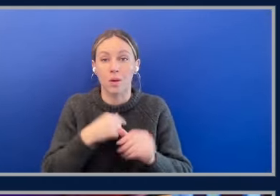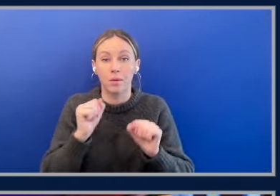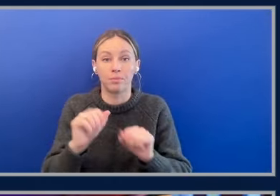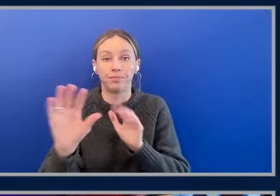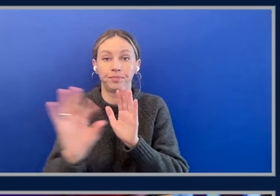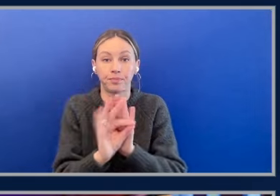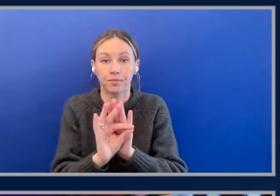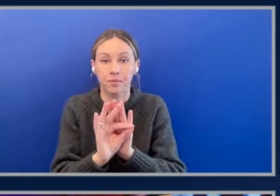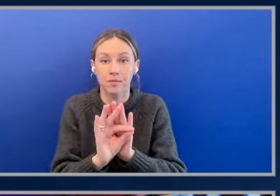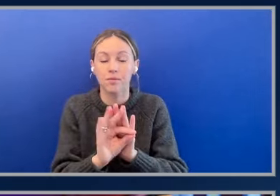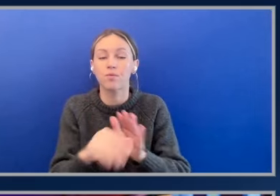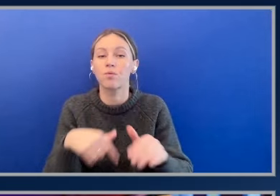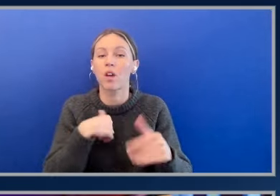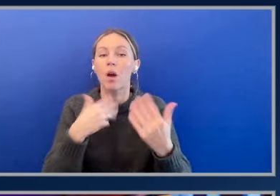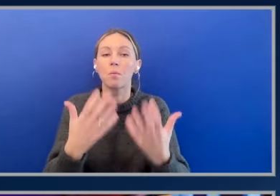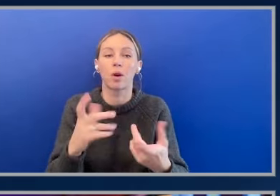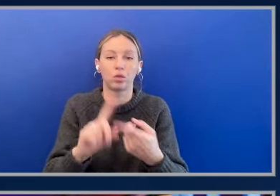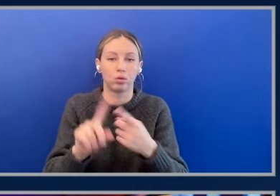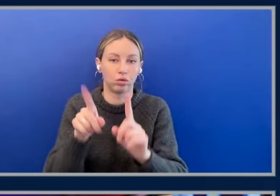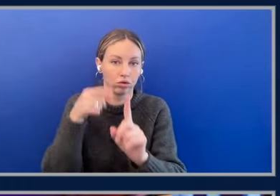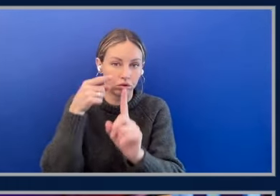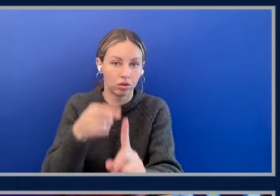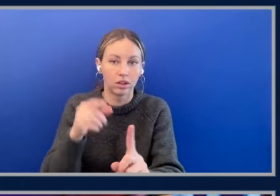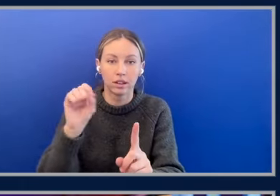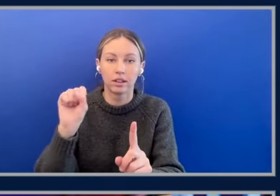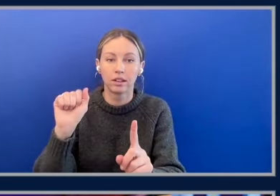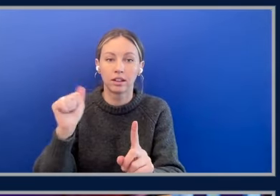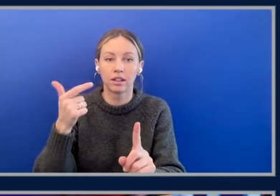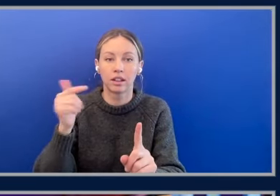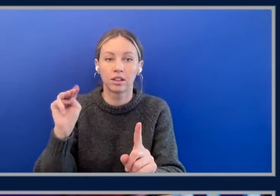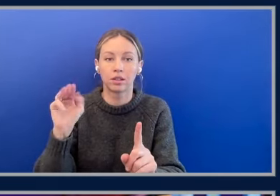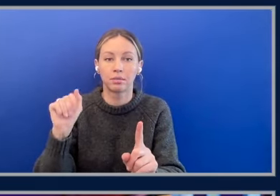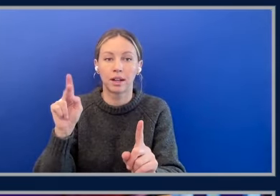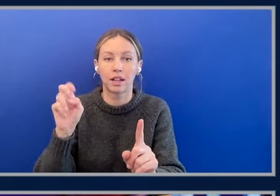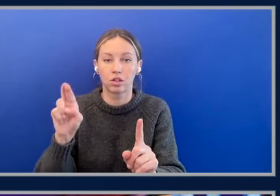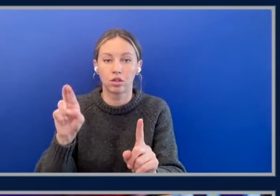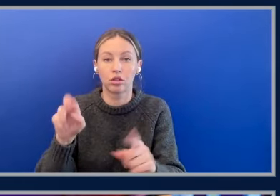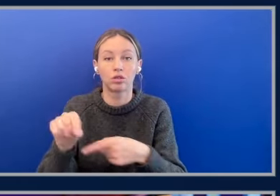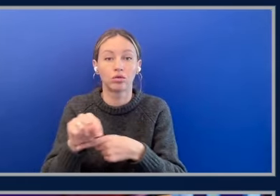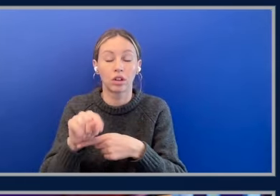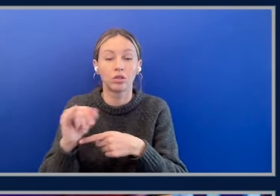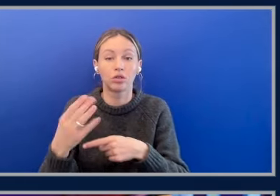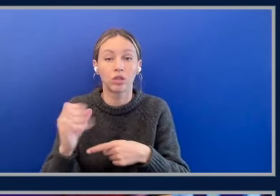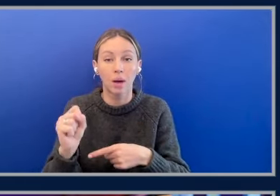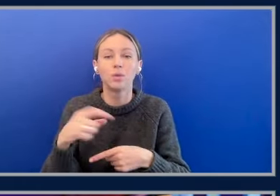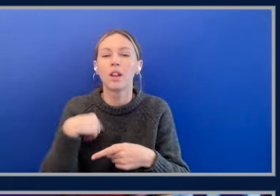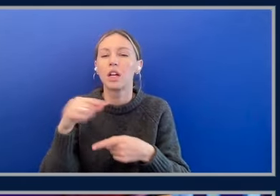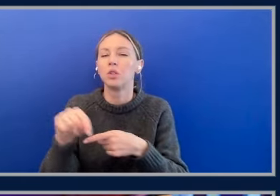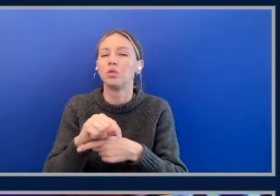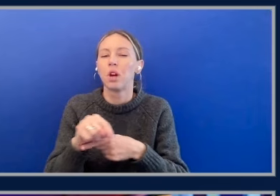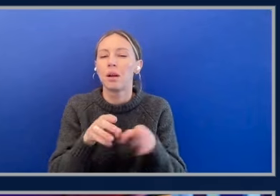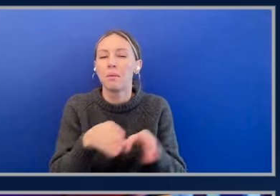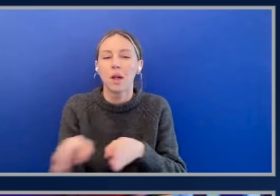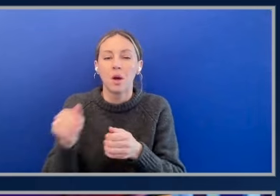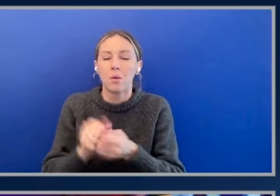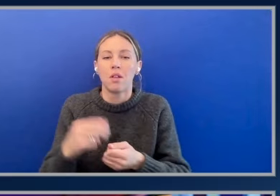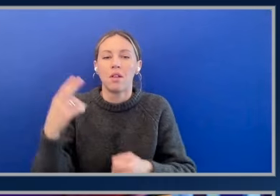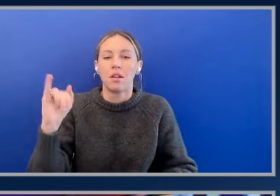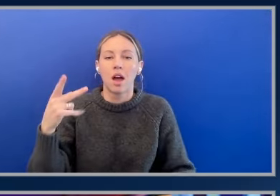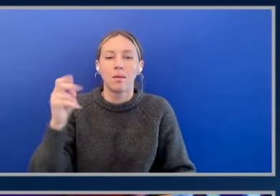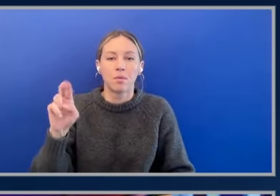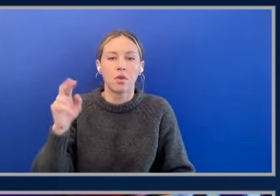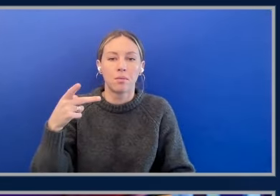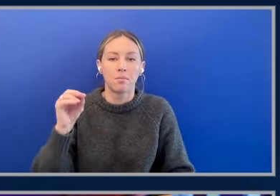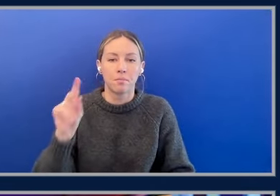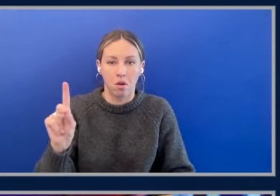whether I want to target SageMaker training jobs, or I want to use the training plan with a HyperPod cluster. Let's suppose that I want to use it